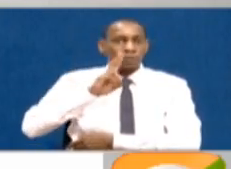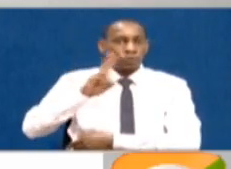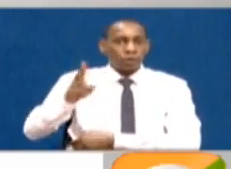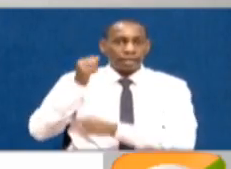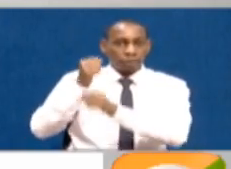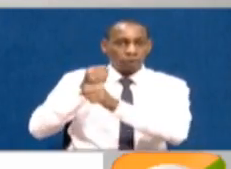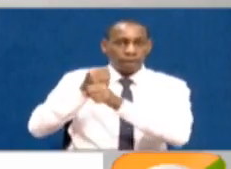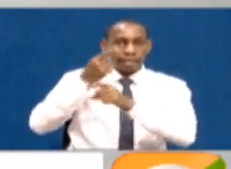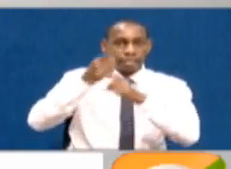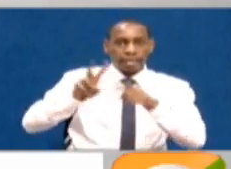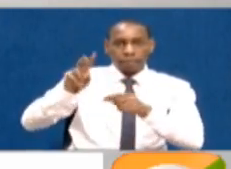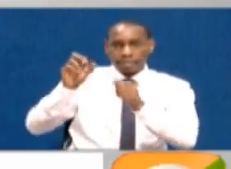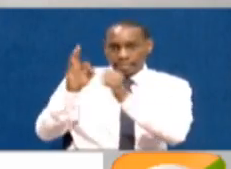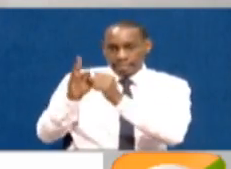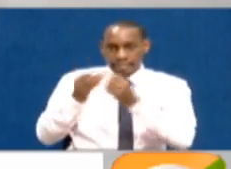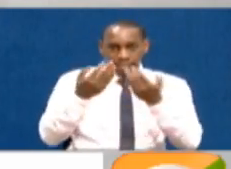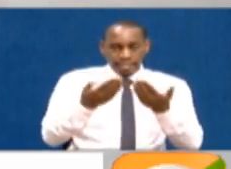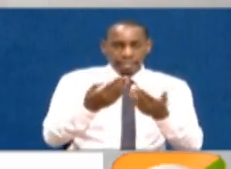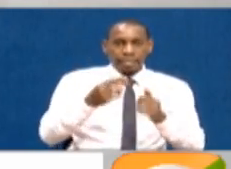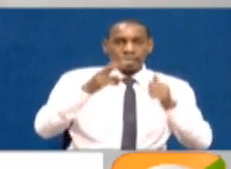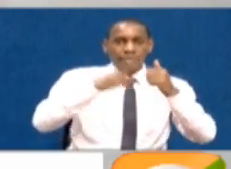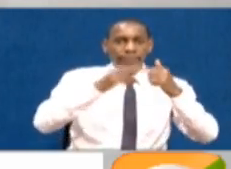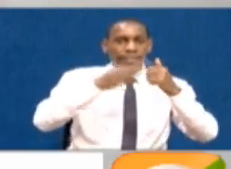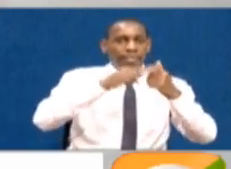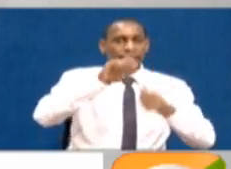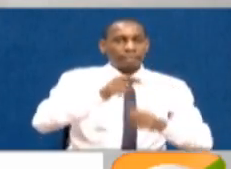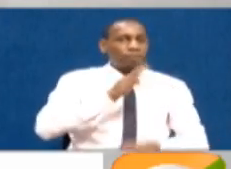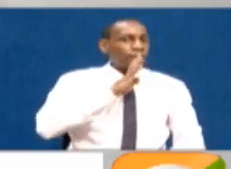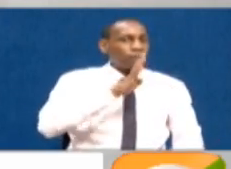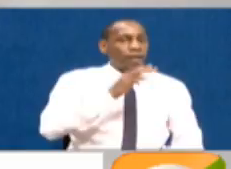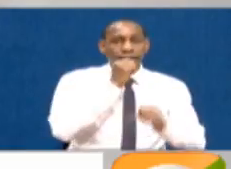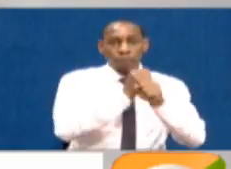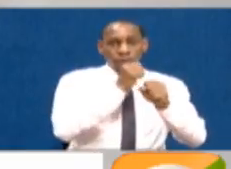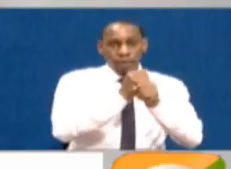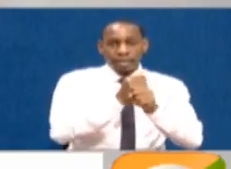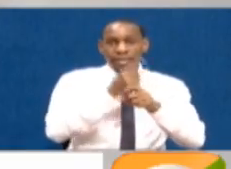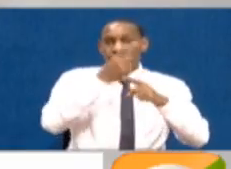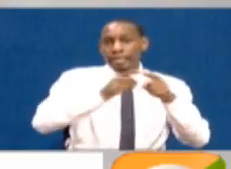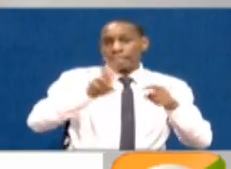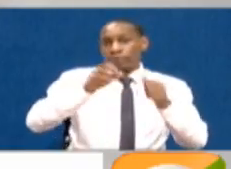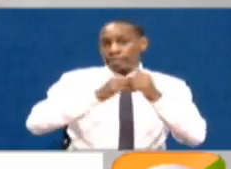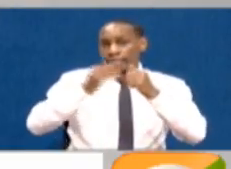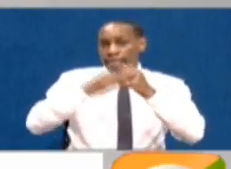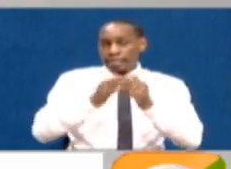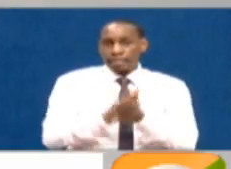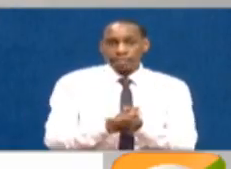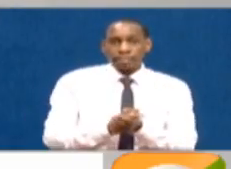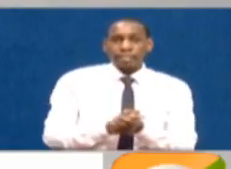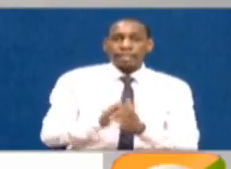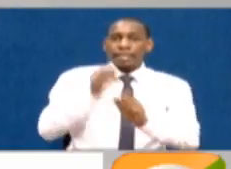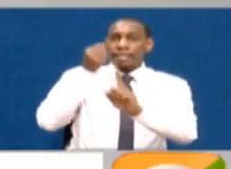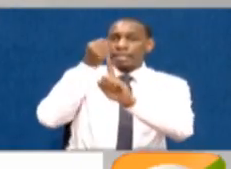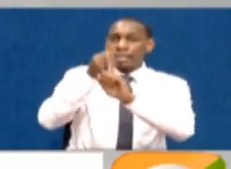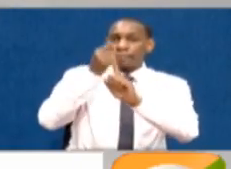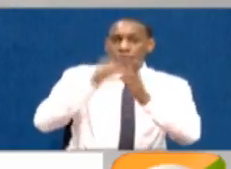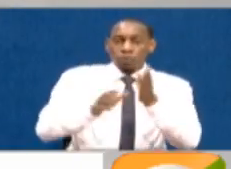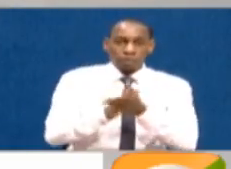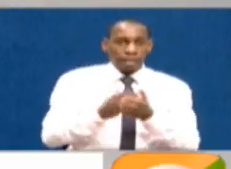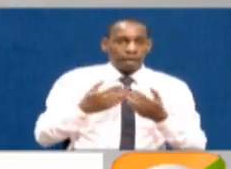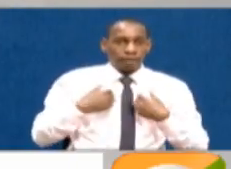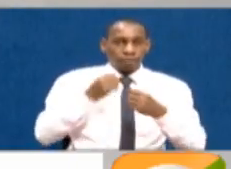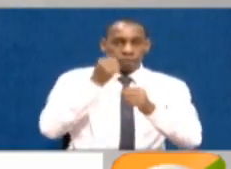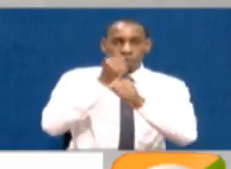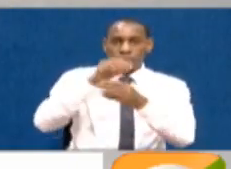134,200 jobs in 2013 to only 78,400 jobs in 2018. The ripple effect leading to an increase in